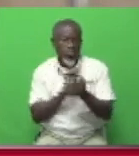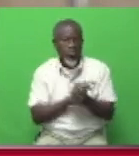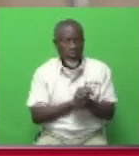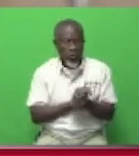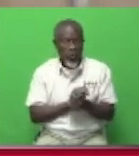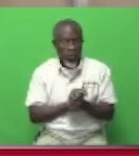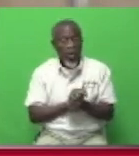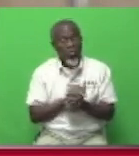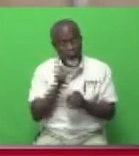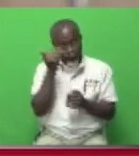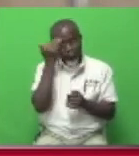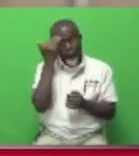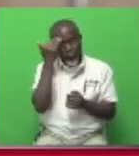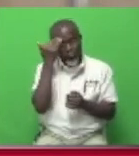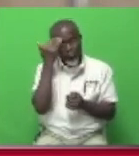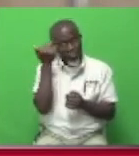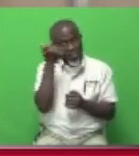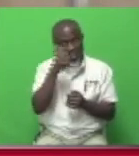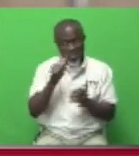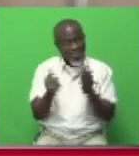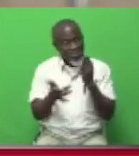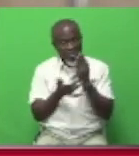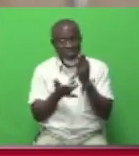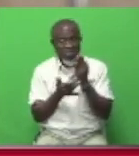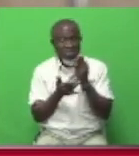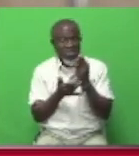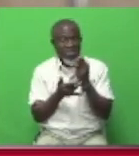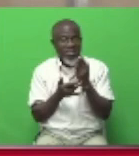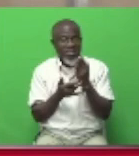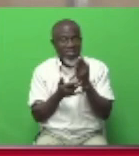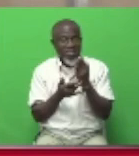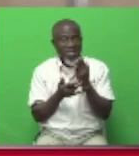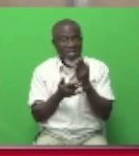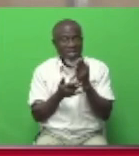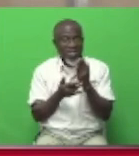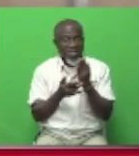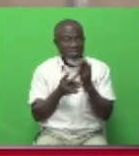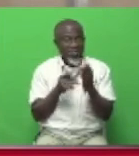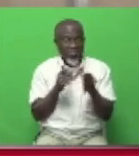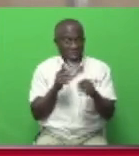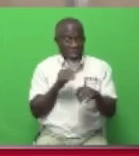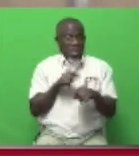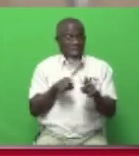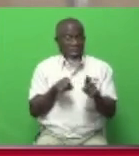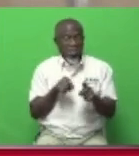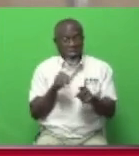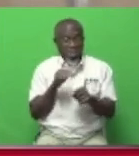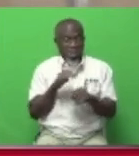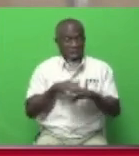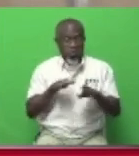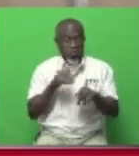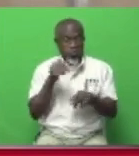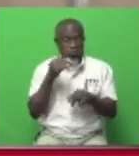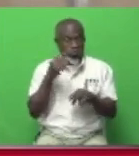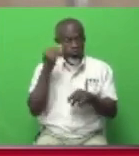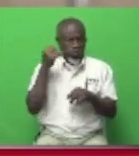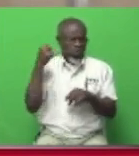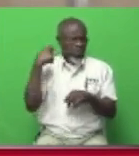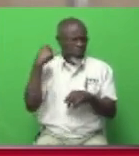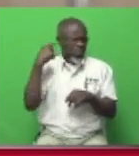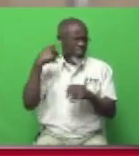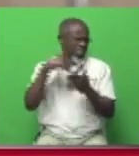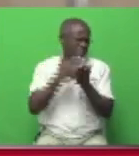any technology, I mean, I will bat in my crease, and I don't ever pretend to understand technology, but at least at this